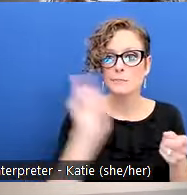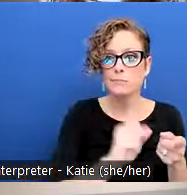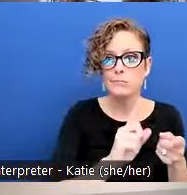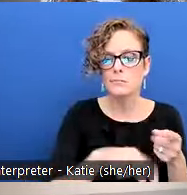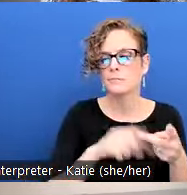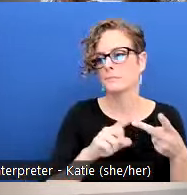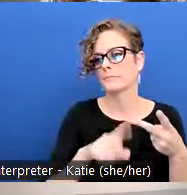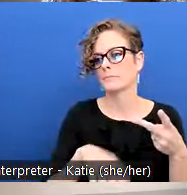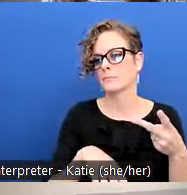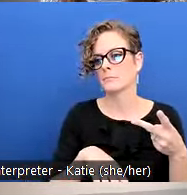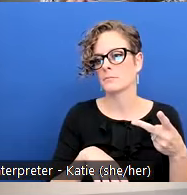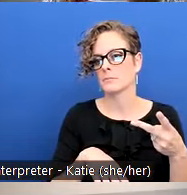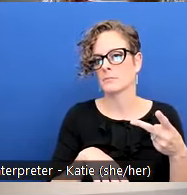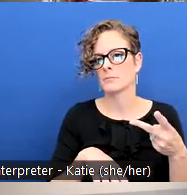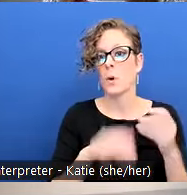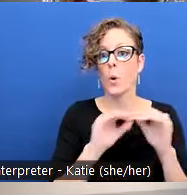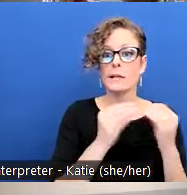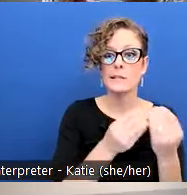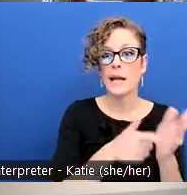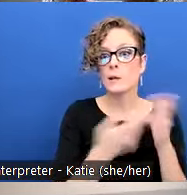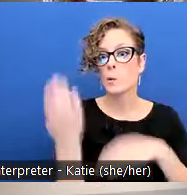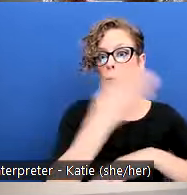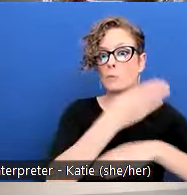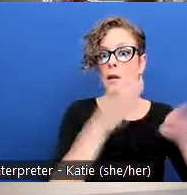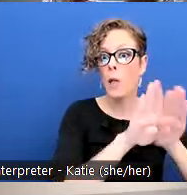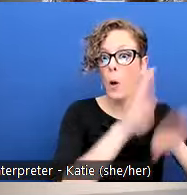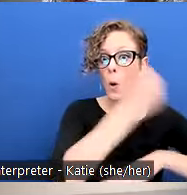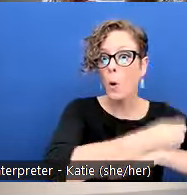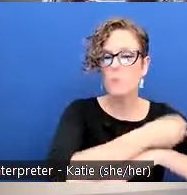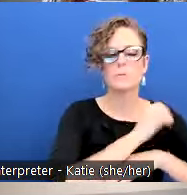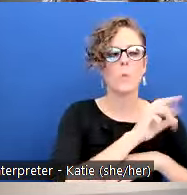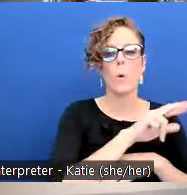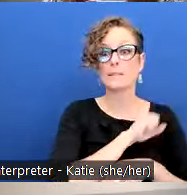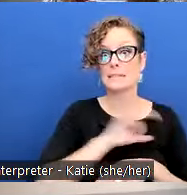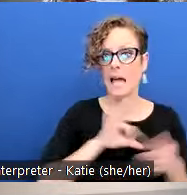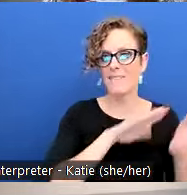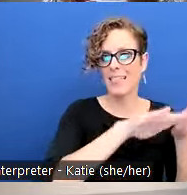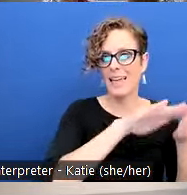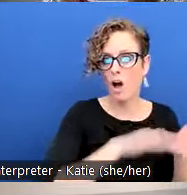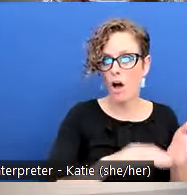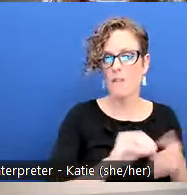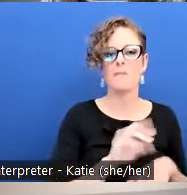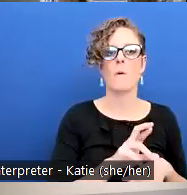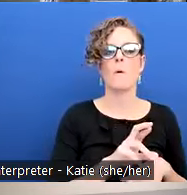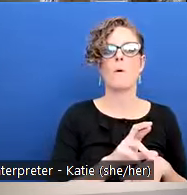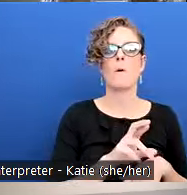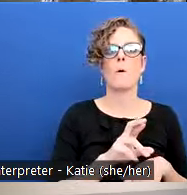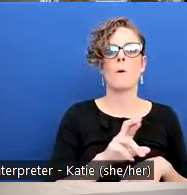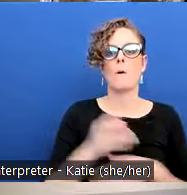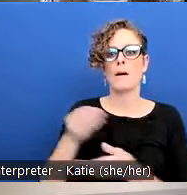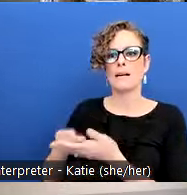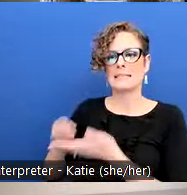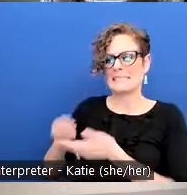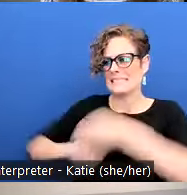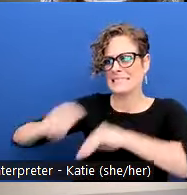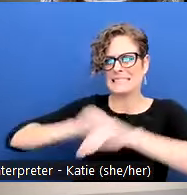but the organization had to close for a period or lay off staff or use financial reserves to pay for operating costs. There are a variety